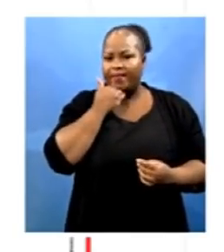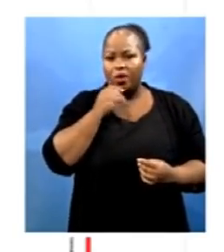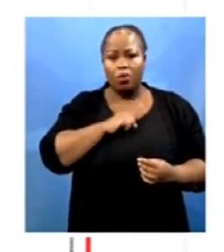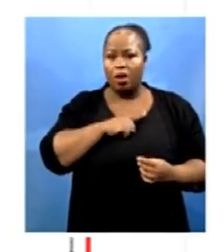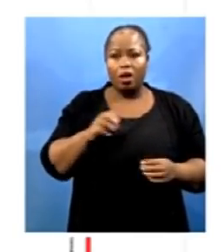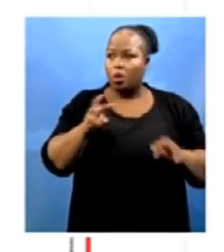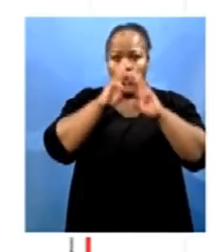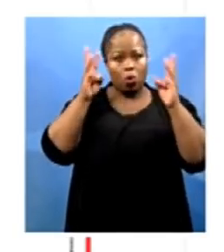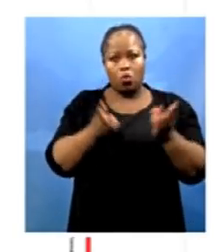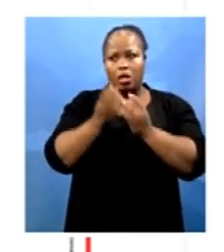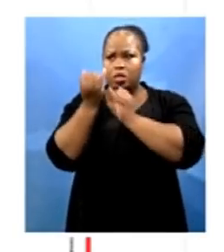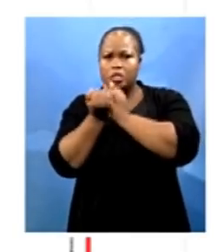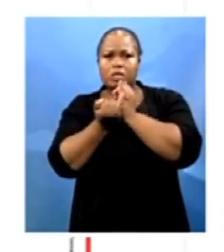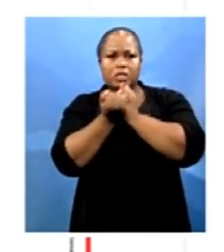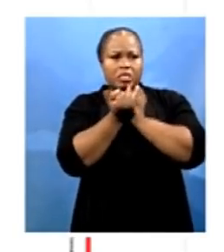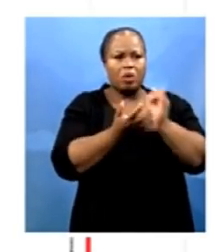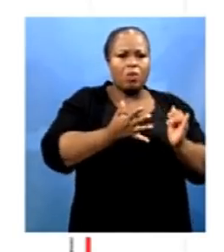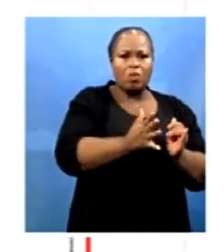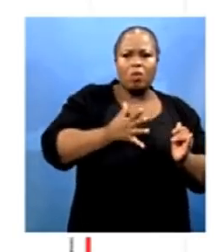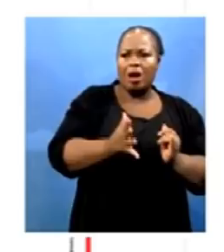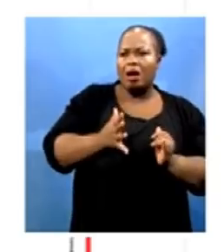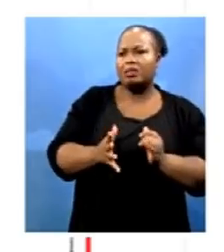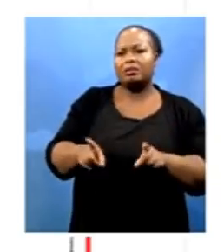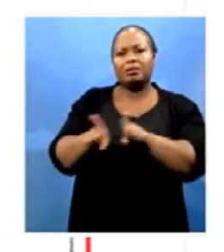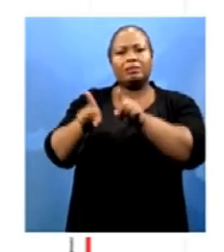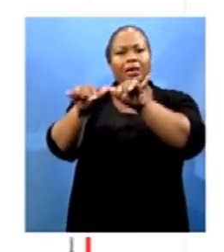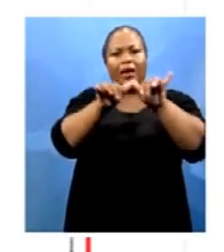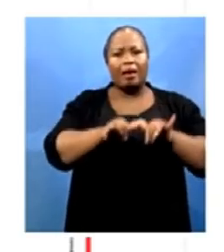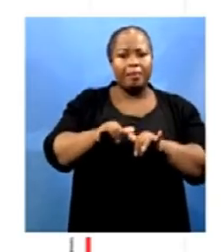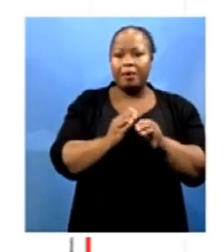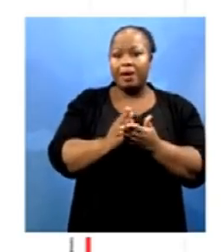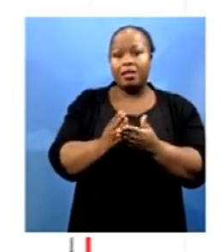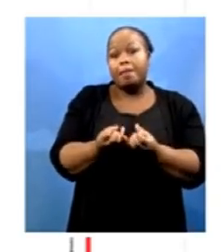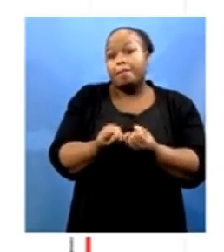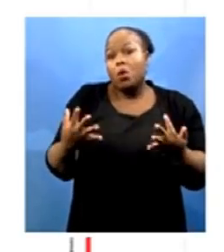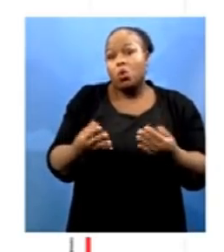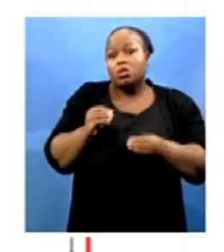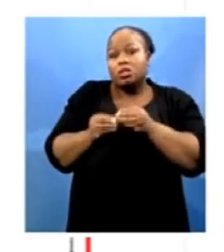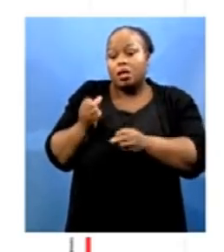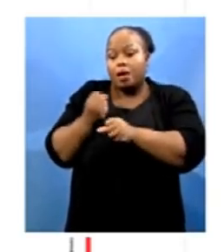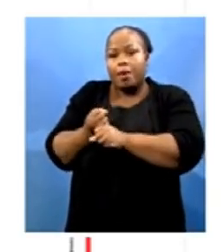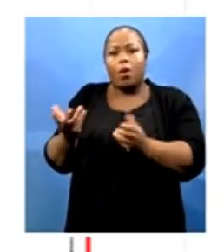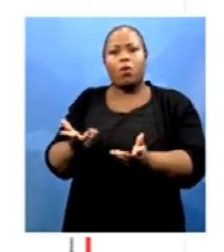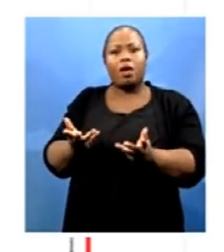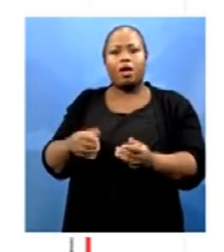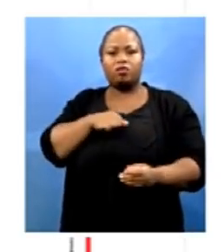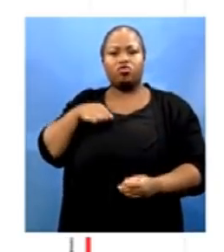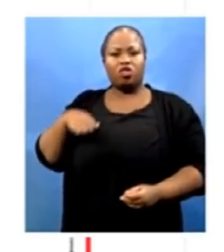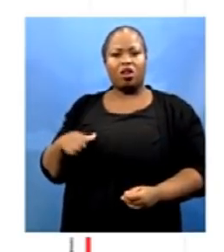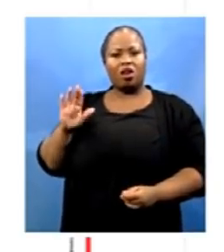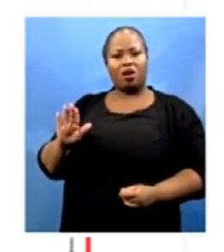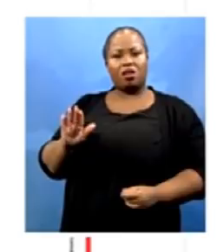items. They are mainly manufactured in China, and just as Europe and the US were reaching the peaks of their